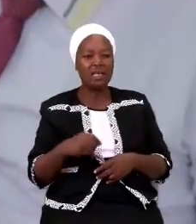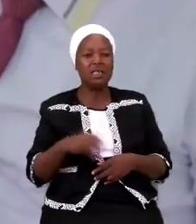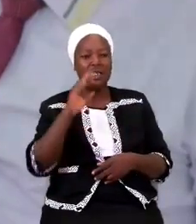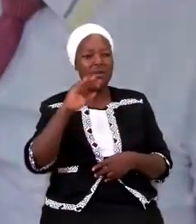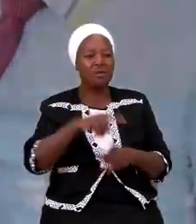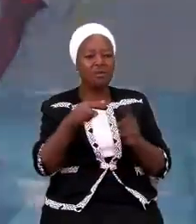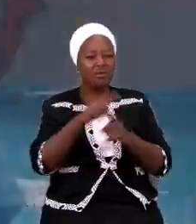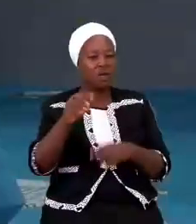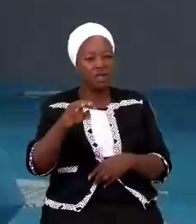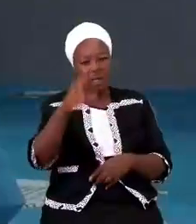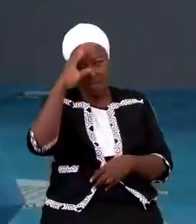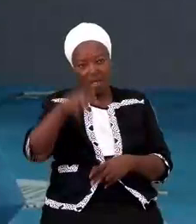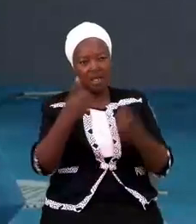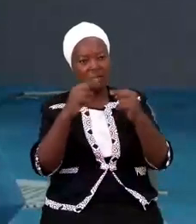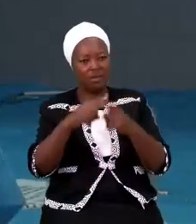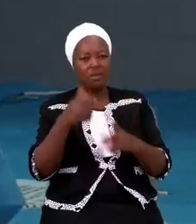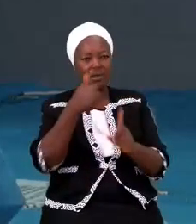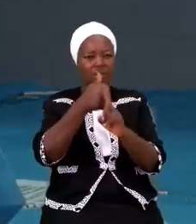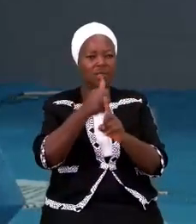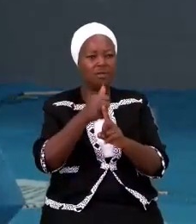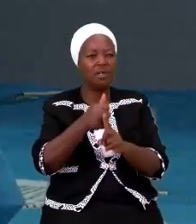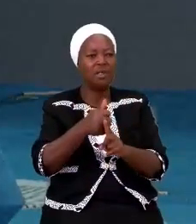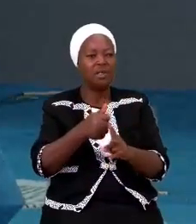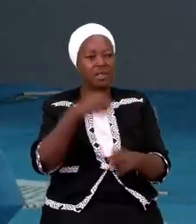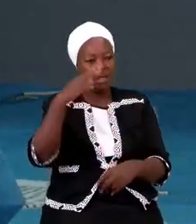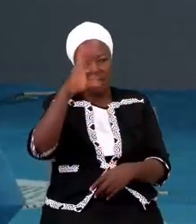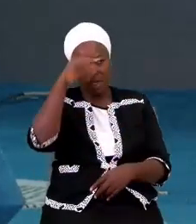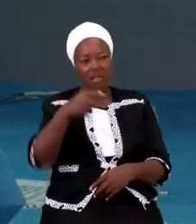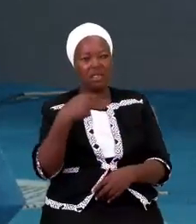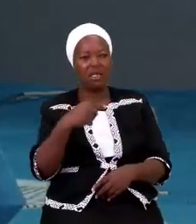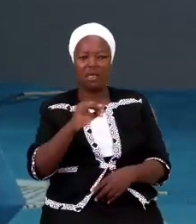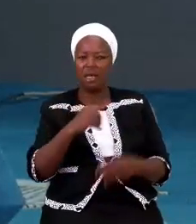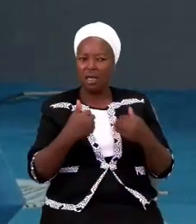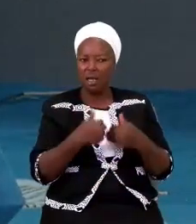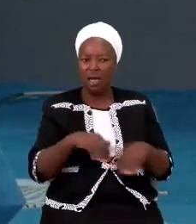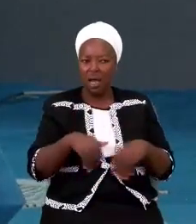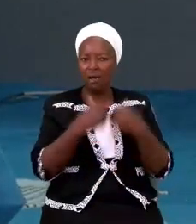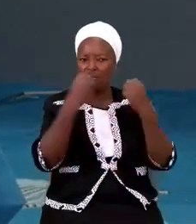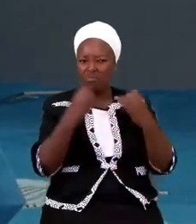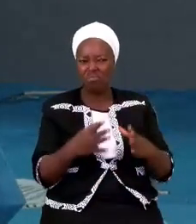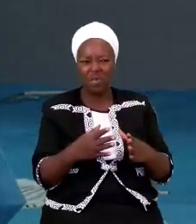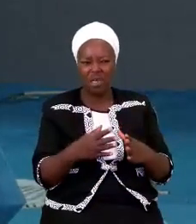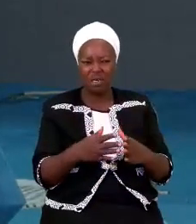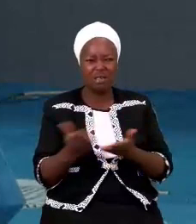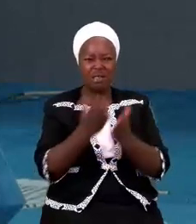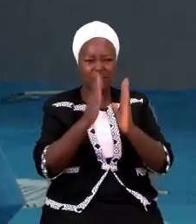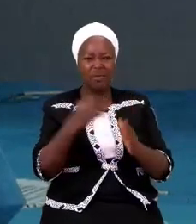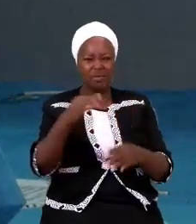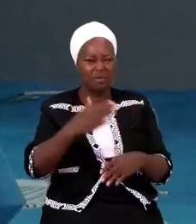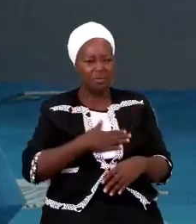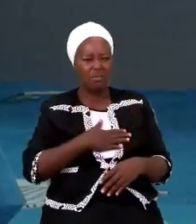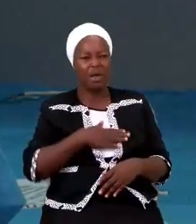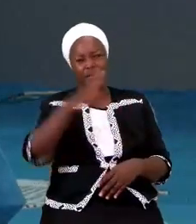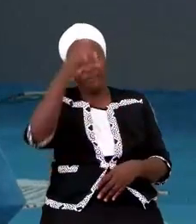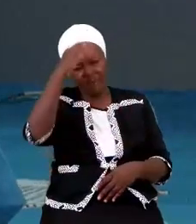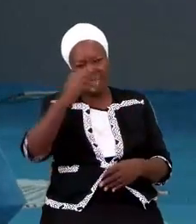father's have bread enough and to spare, and I perish with hunger in